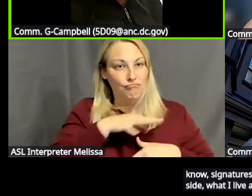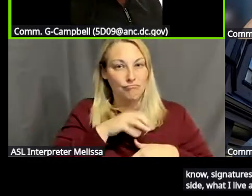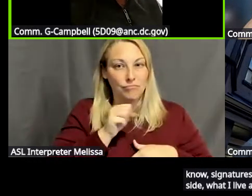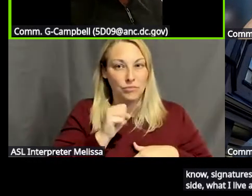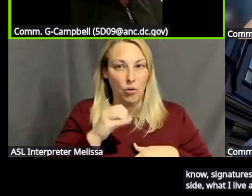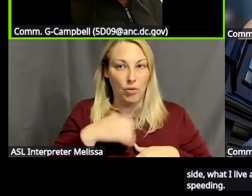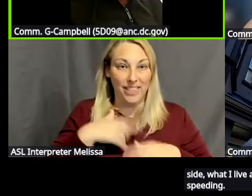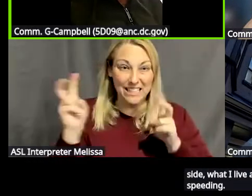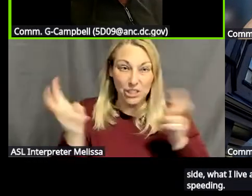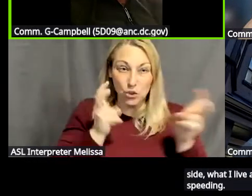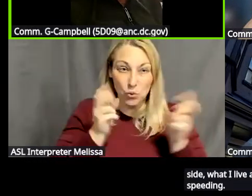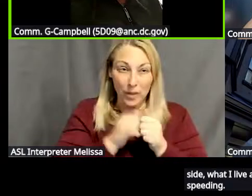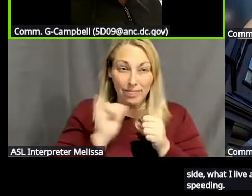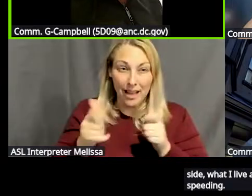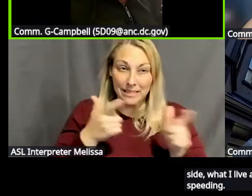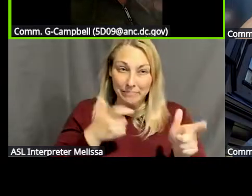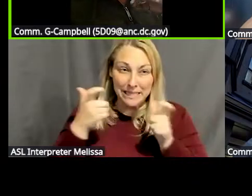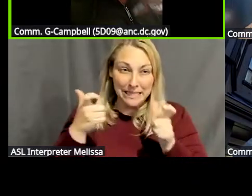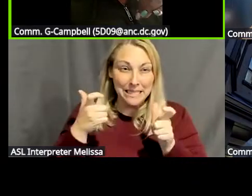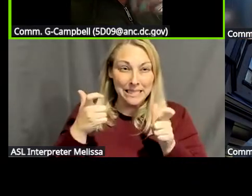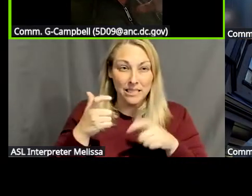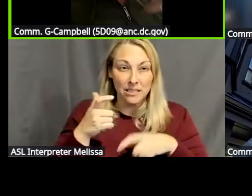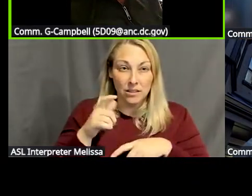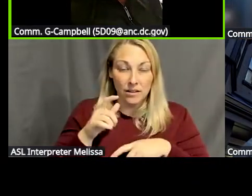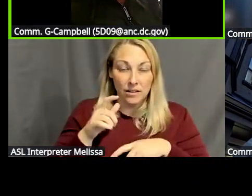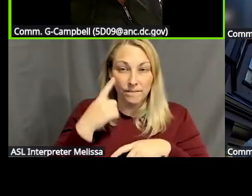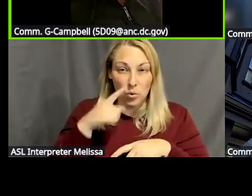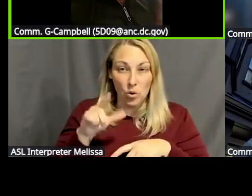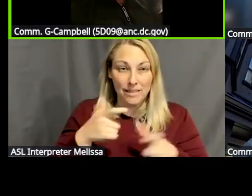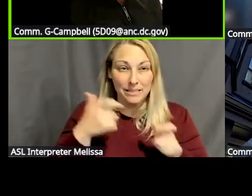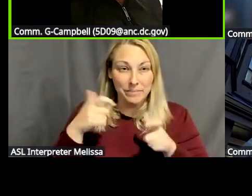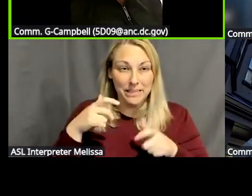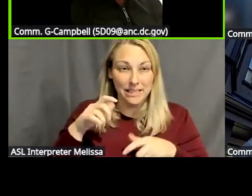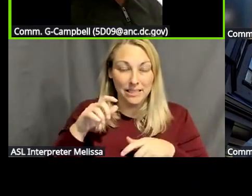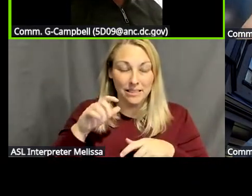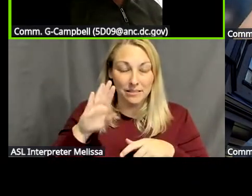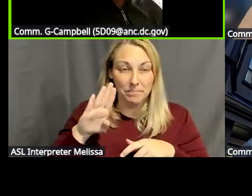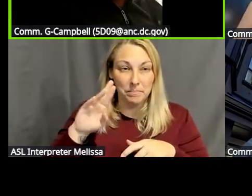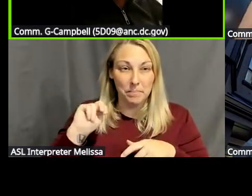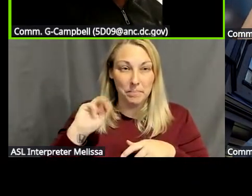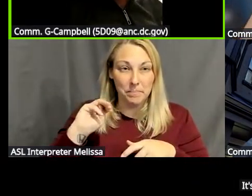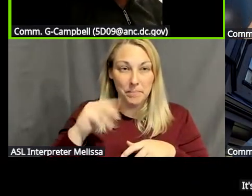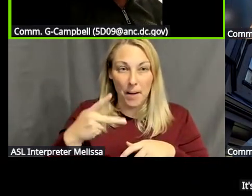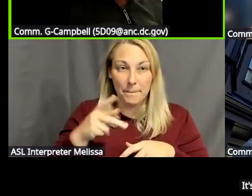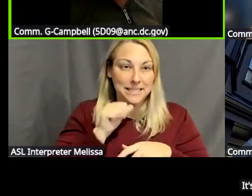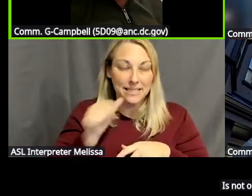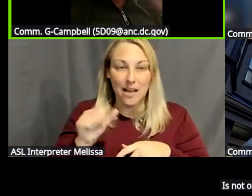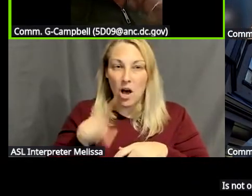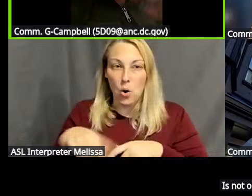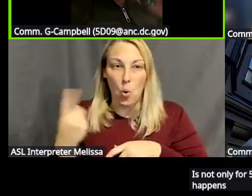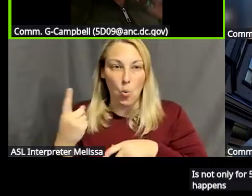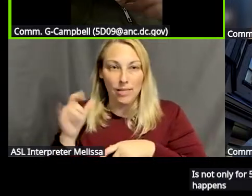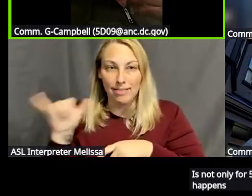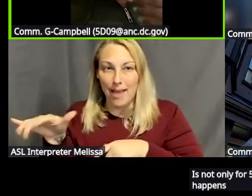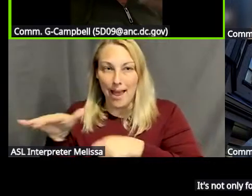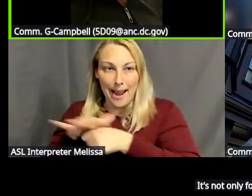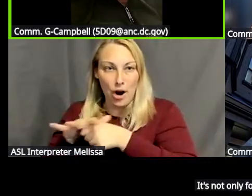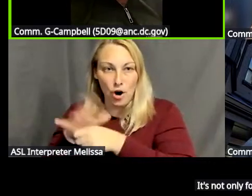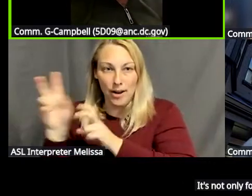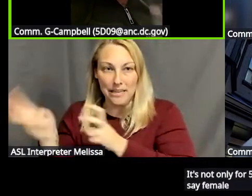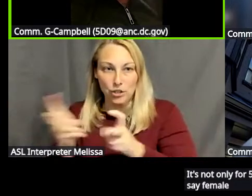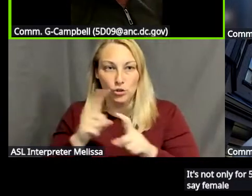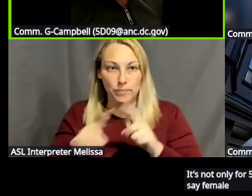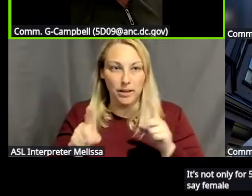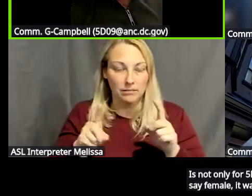speeding is not only for 5D09, is for all of us. So that's what I don't know that would happen. So when they say female, it was actually